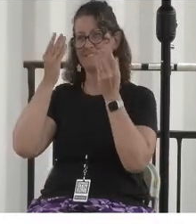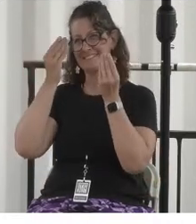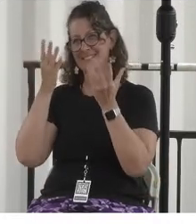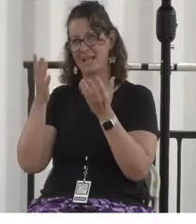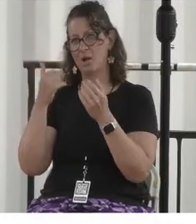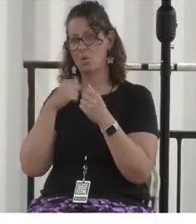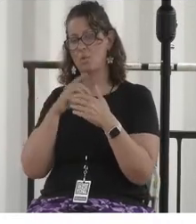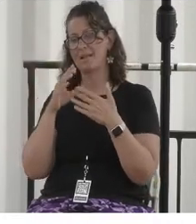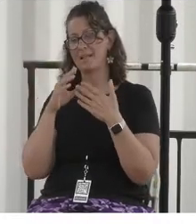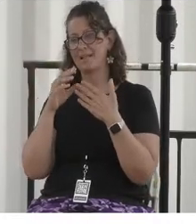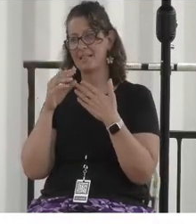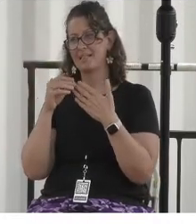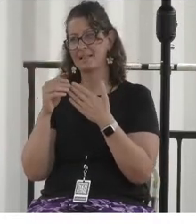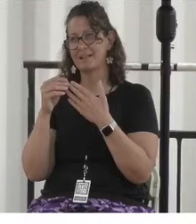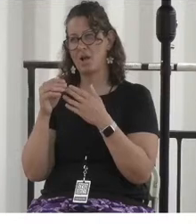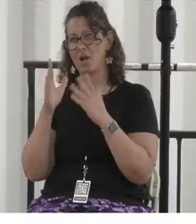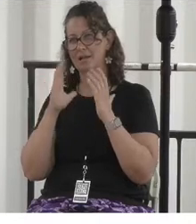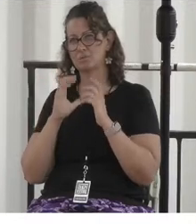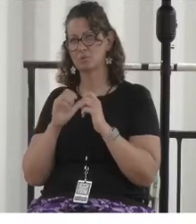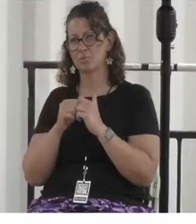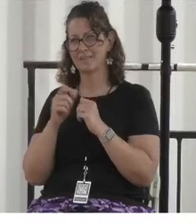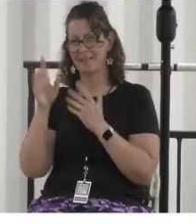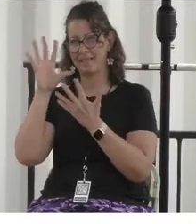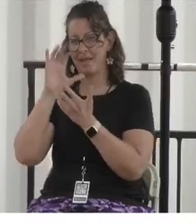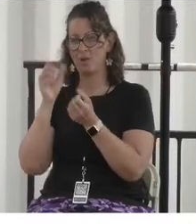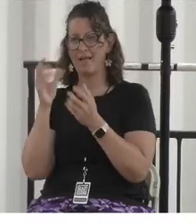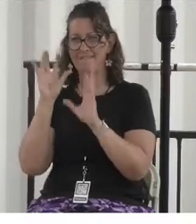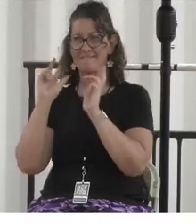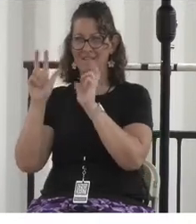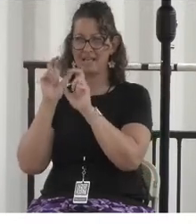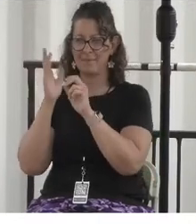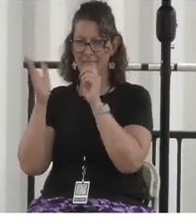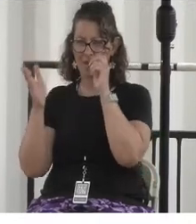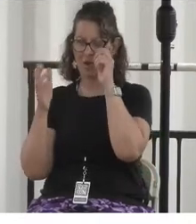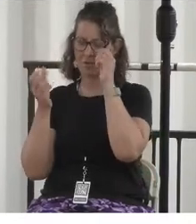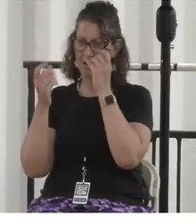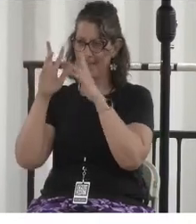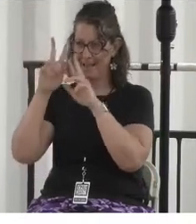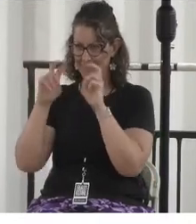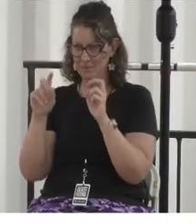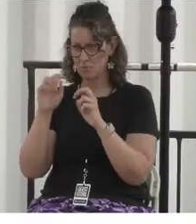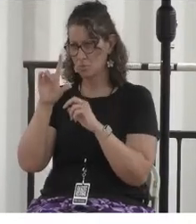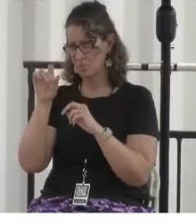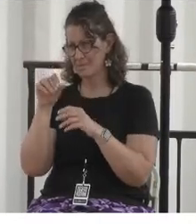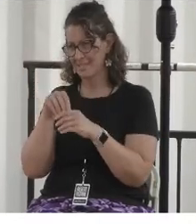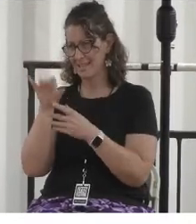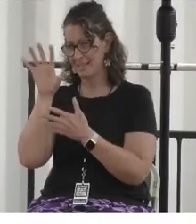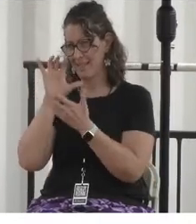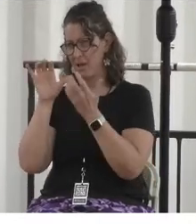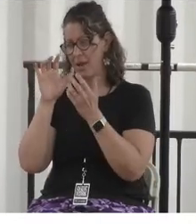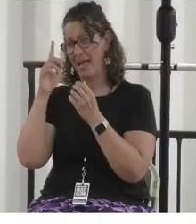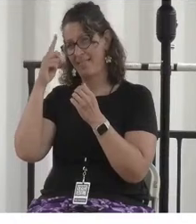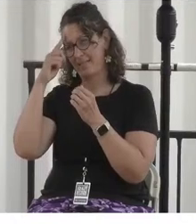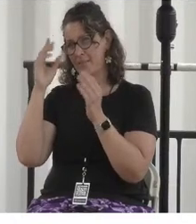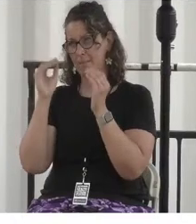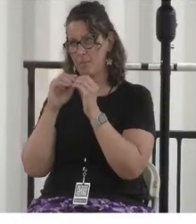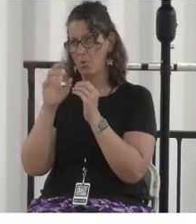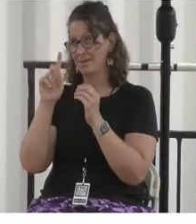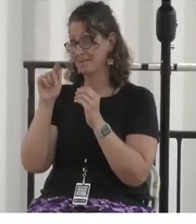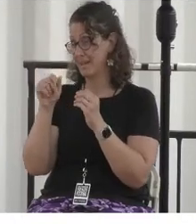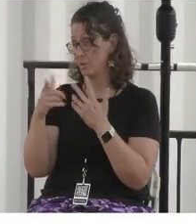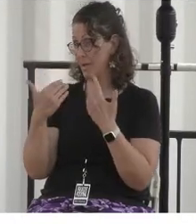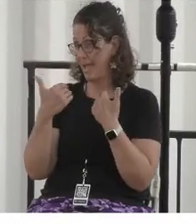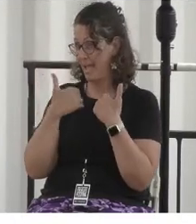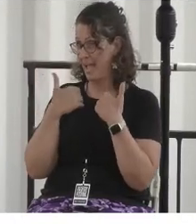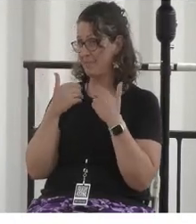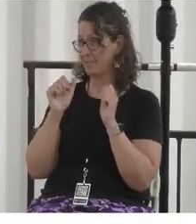meeting our customers at the cloud, and there's a lot of investment going into the cloud. And there's a lot of analytical tools going into the cloud. So I think the more data you have to